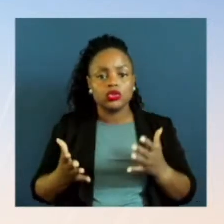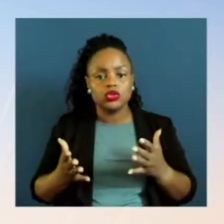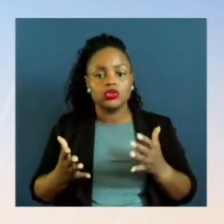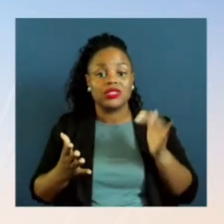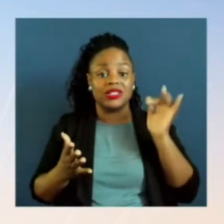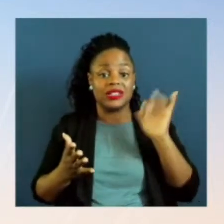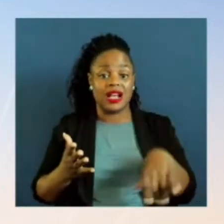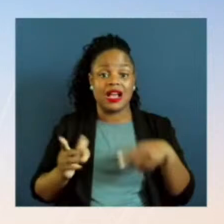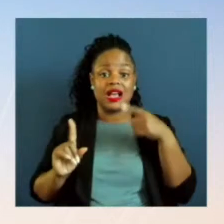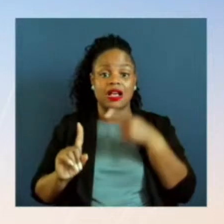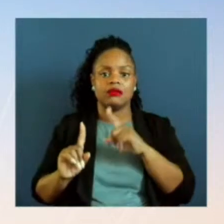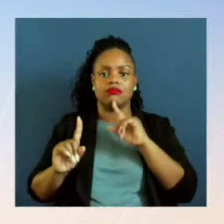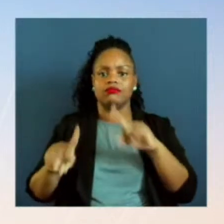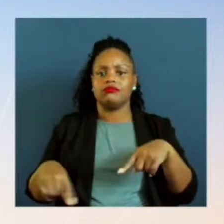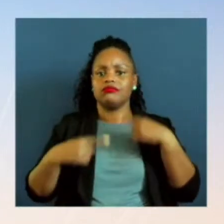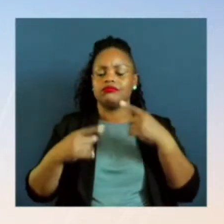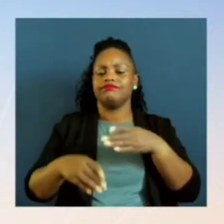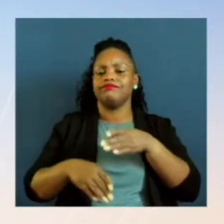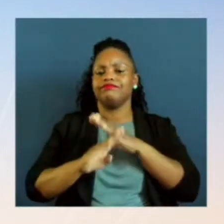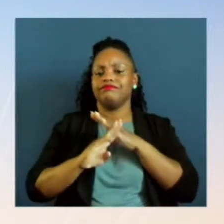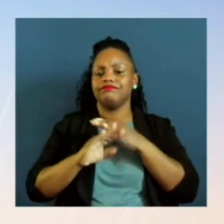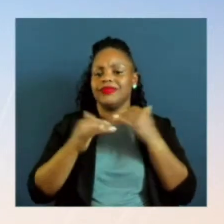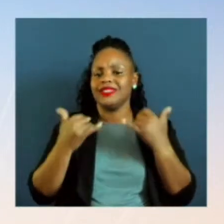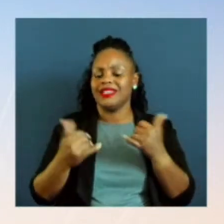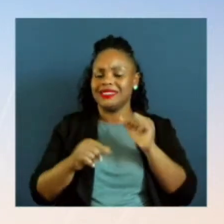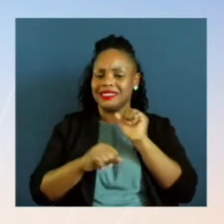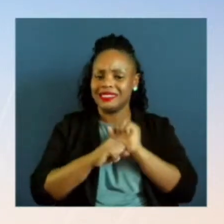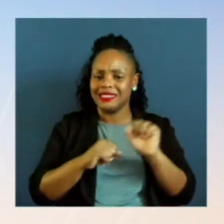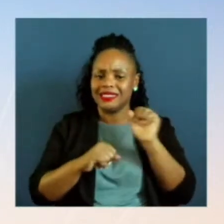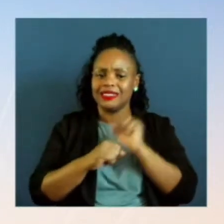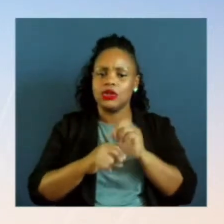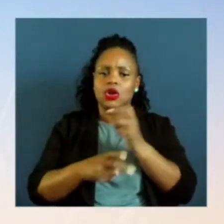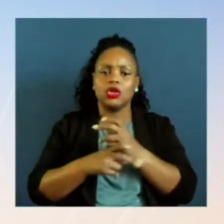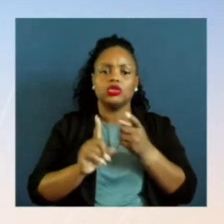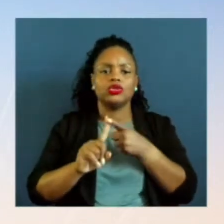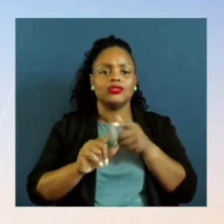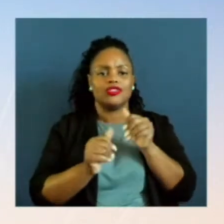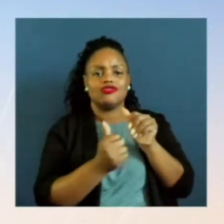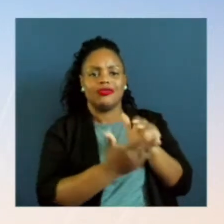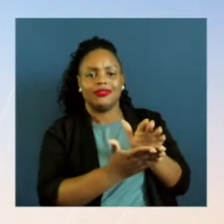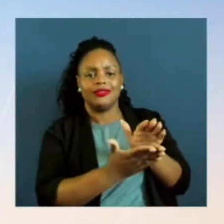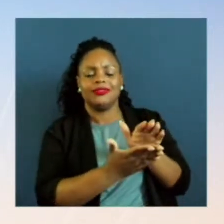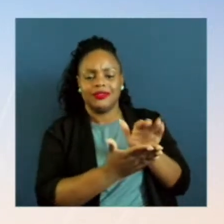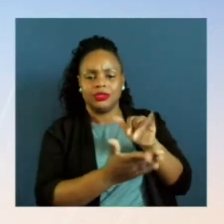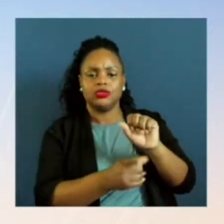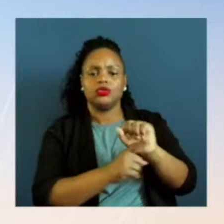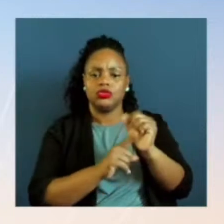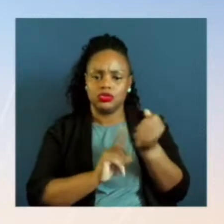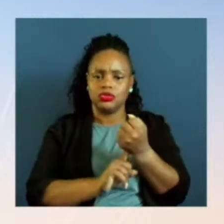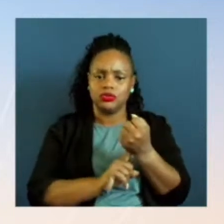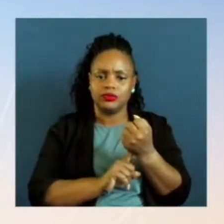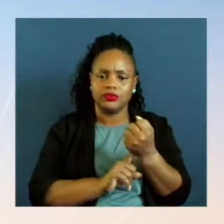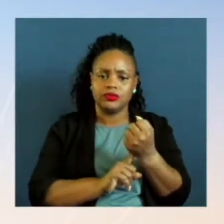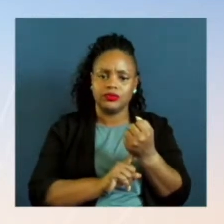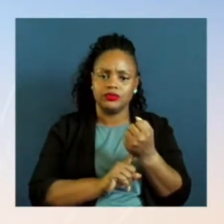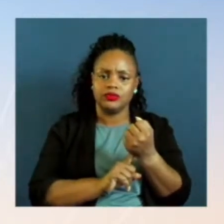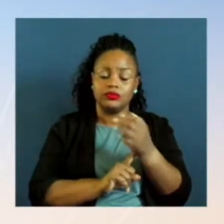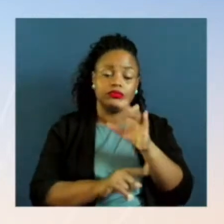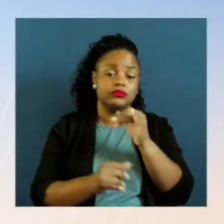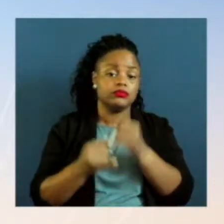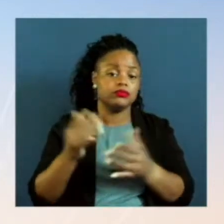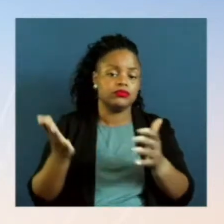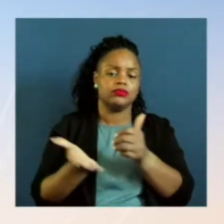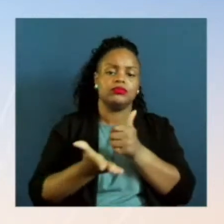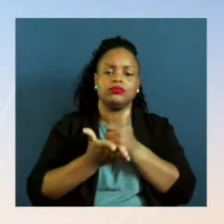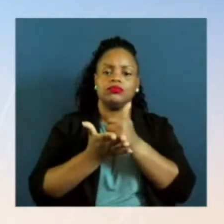we worked hard to address proactively. Also, finally, to help disaster survivors, and I've talked about this a